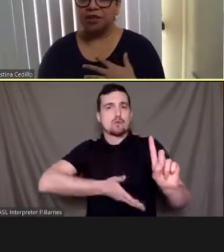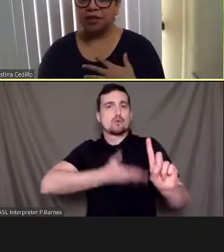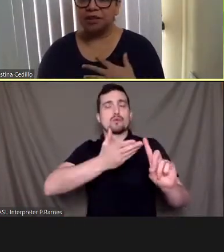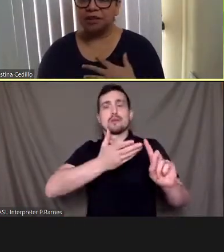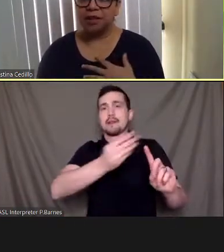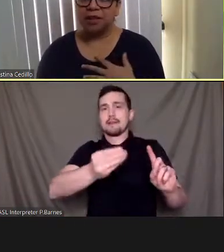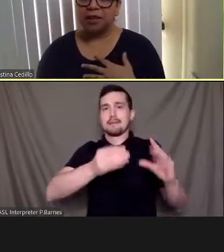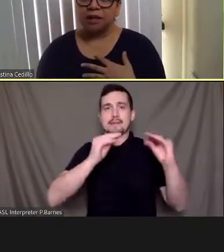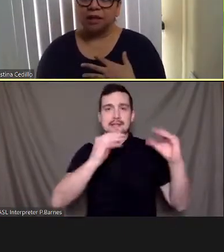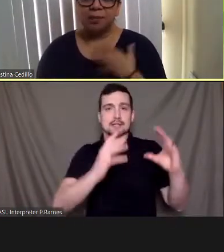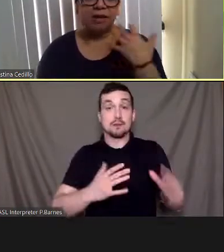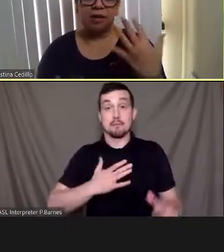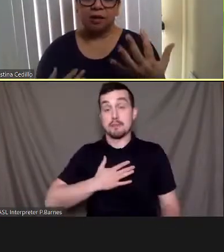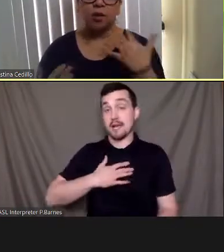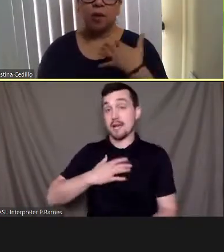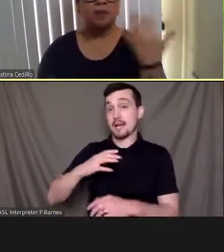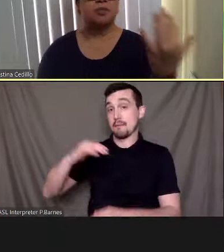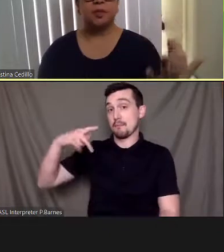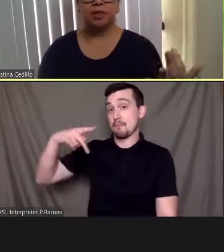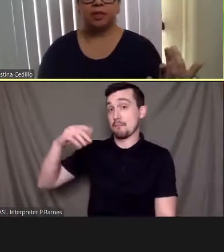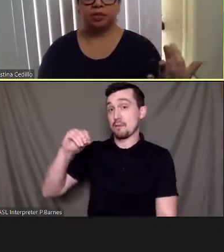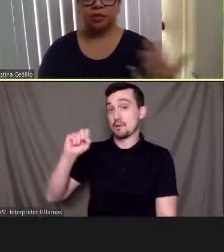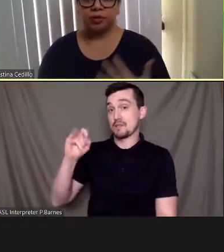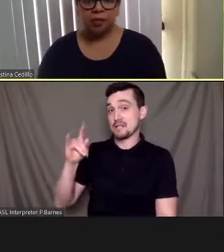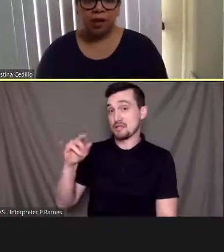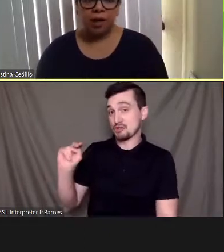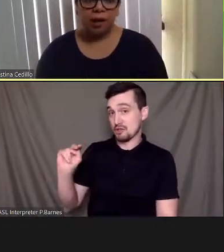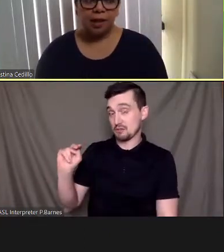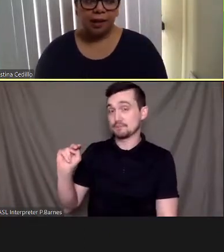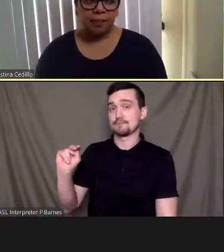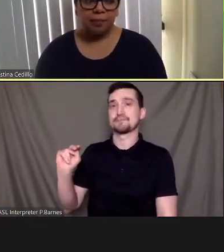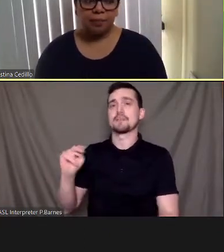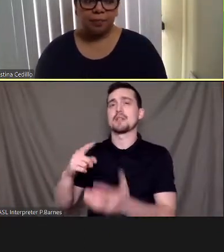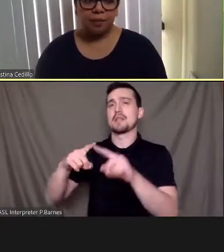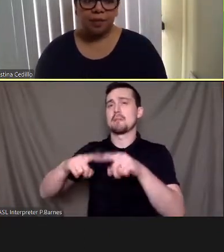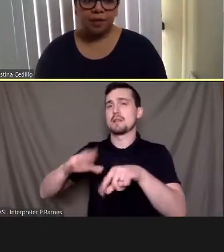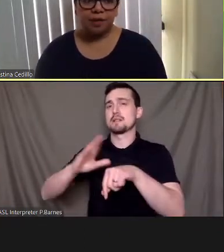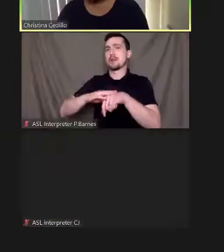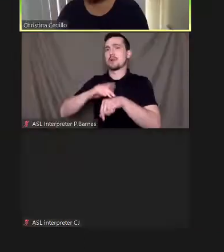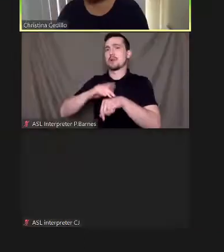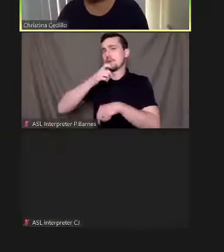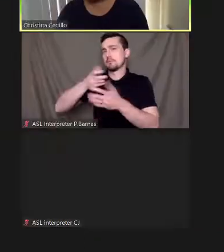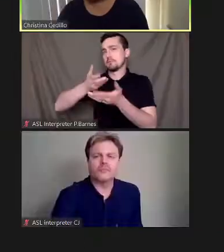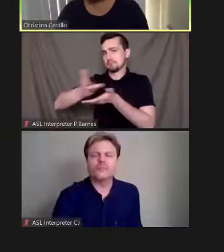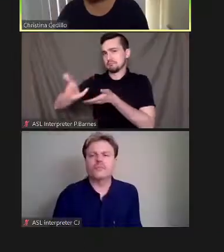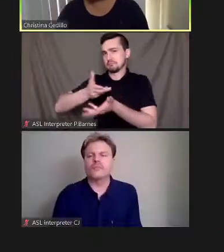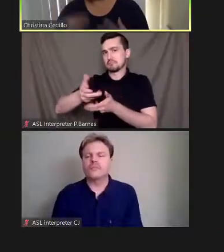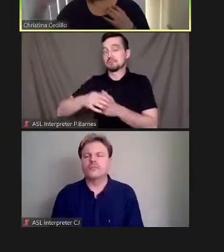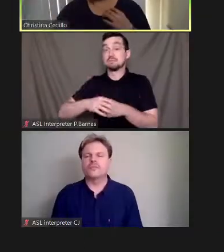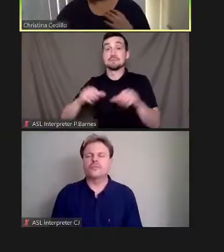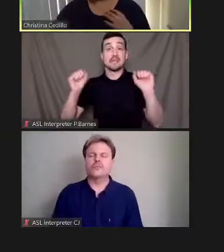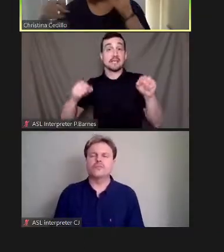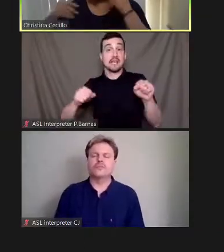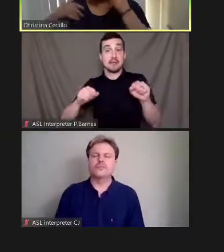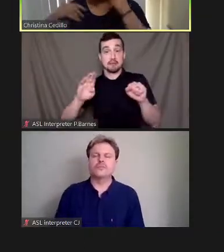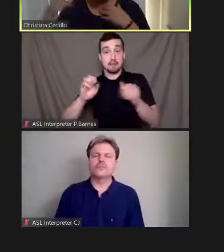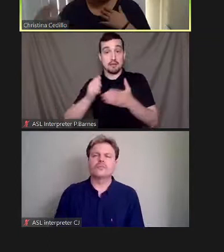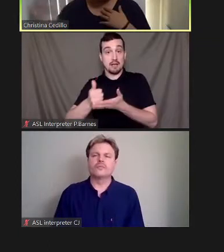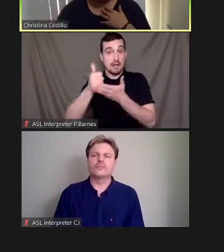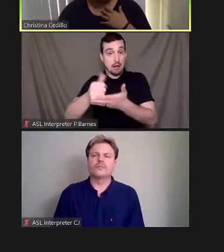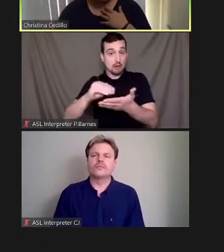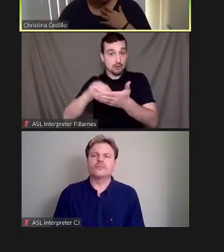positionality, depending on who I'm speaking to, can either be helping students to